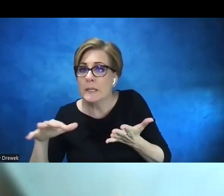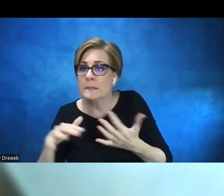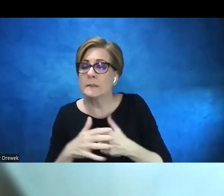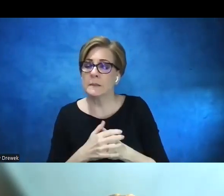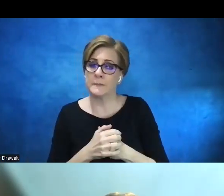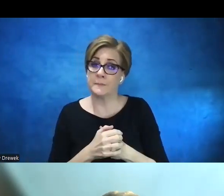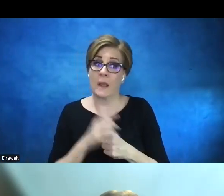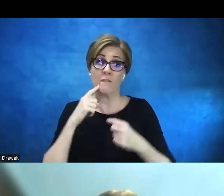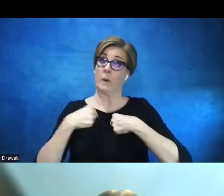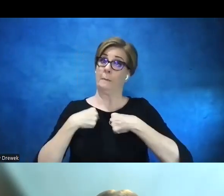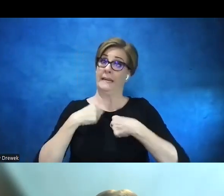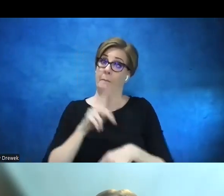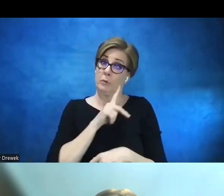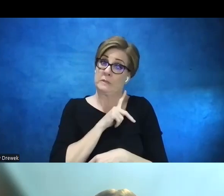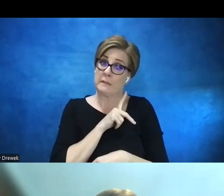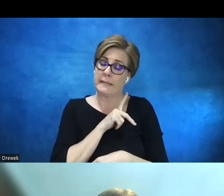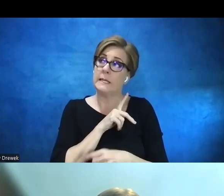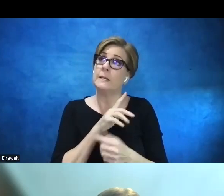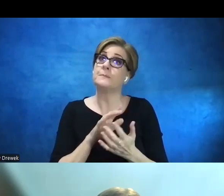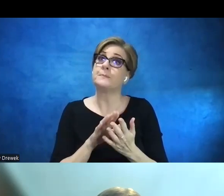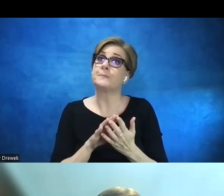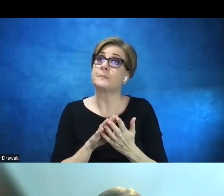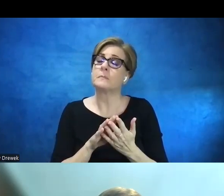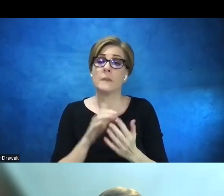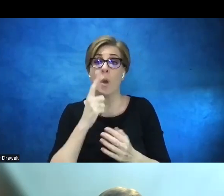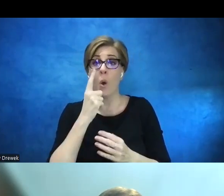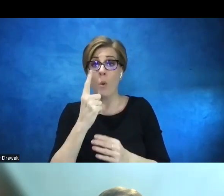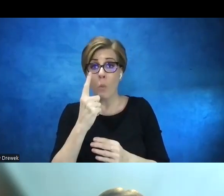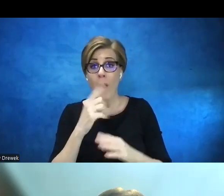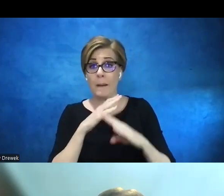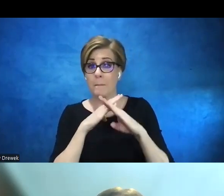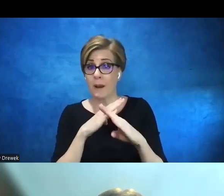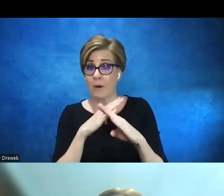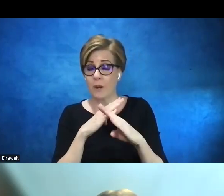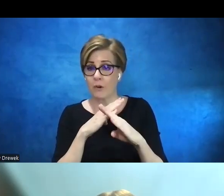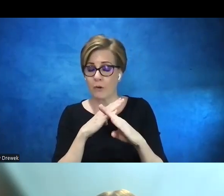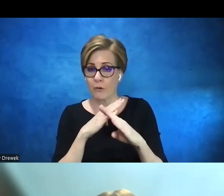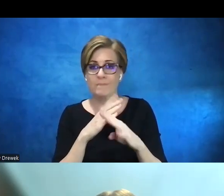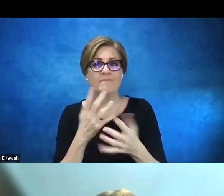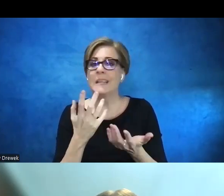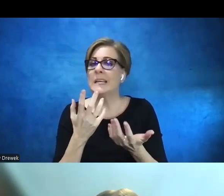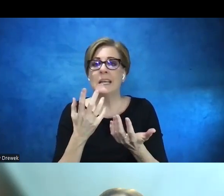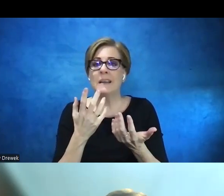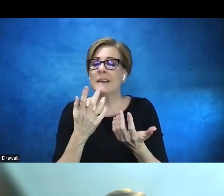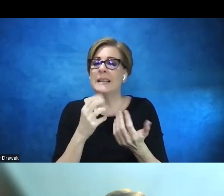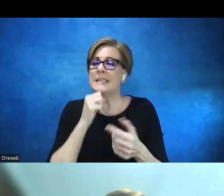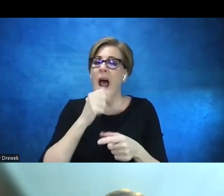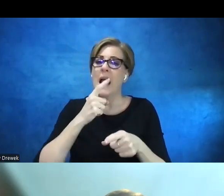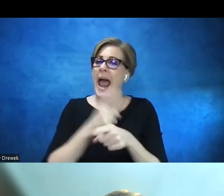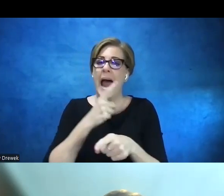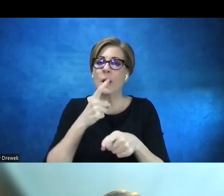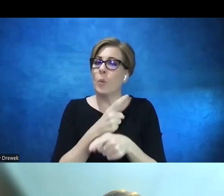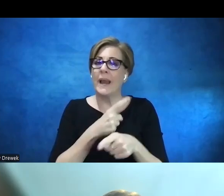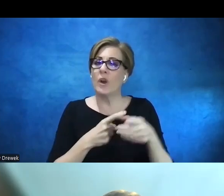for me personally, I think one of the barriers is that inadequate reimbursement rate for the behavioral health